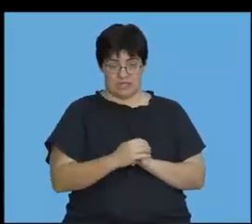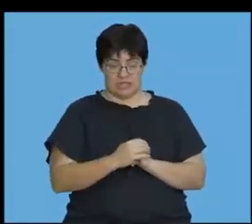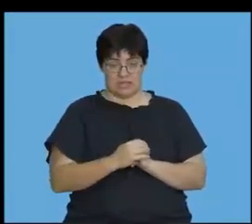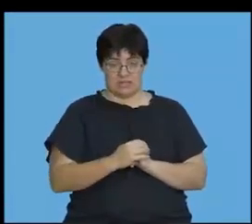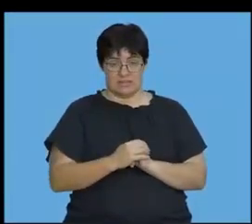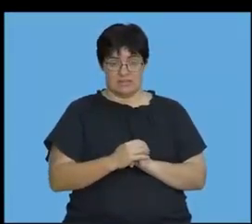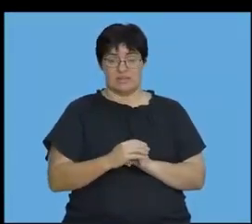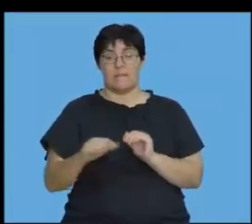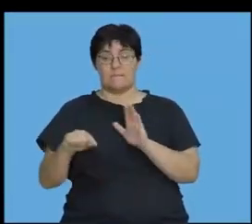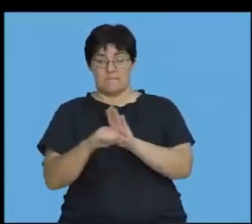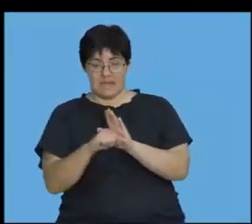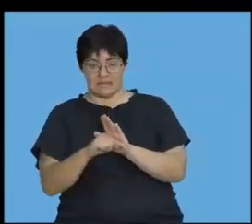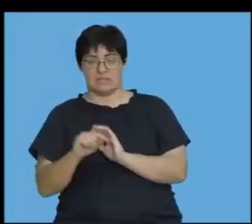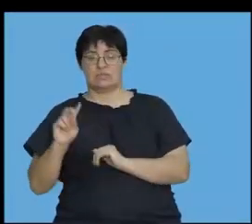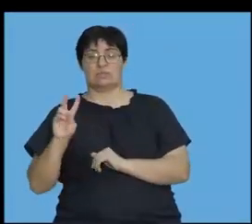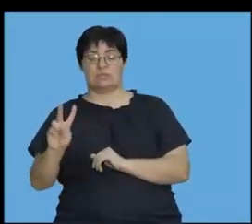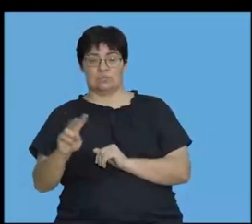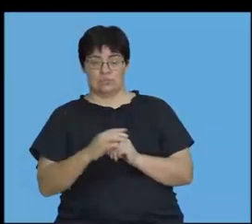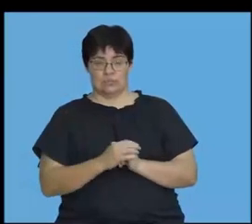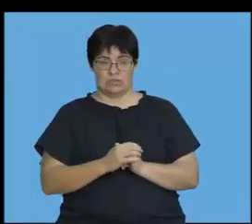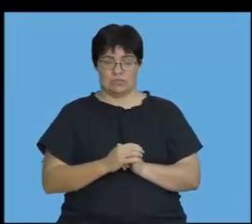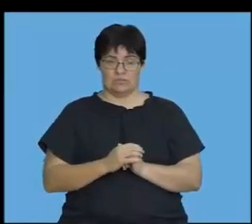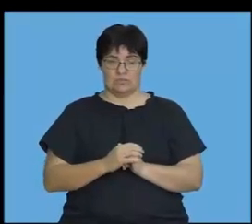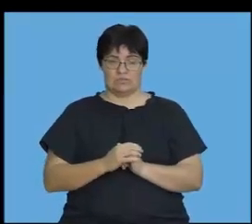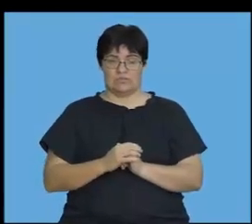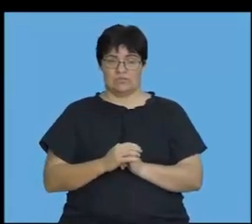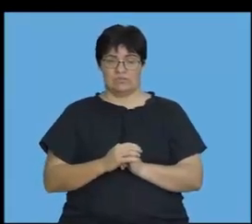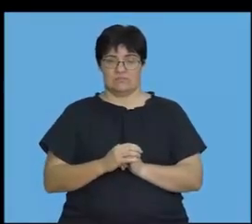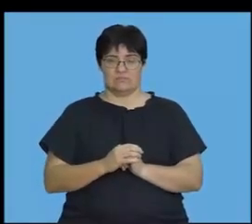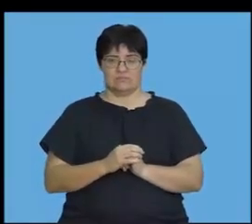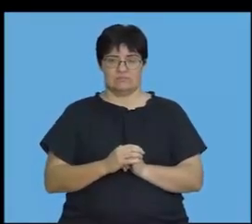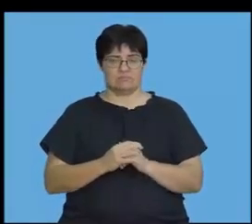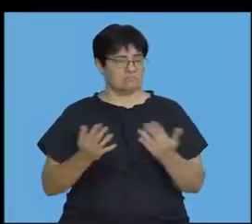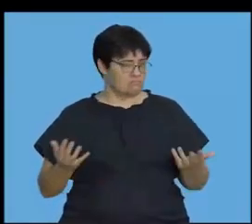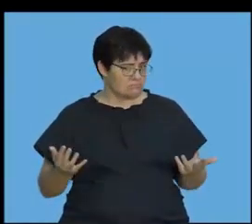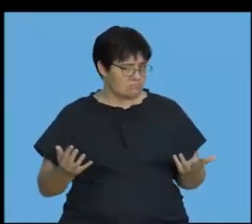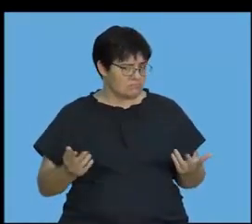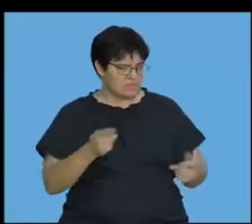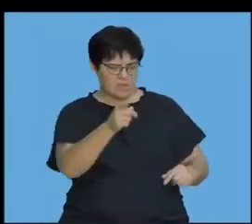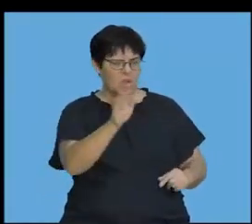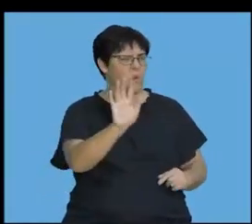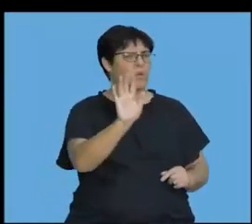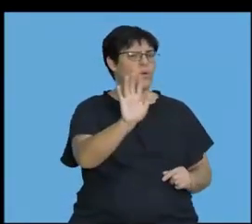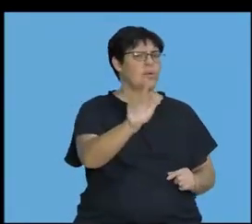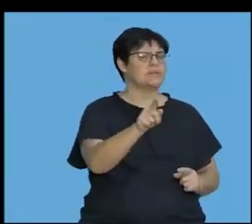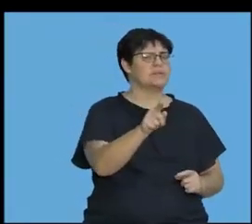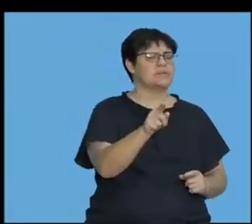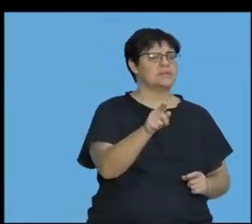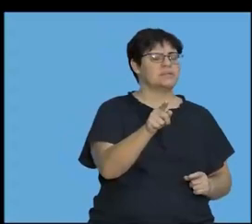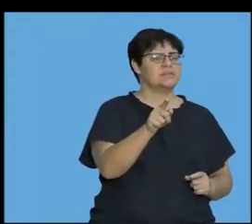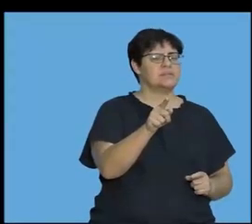minus 3, minus 2. hopefully some of you are going, hang